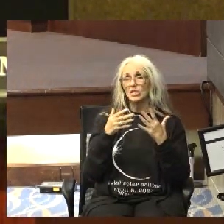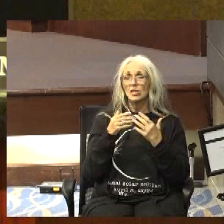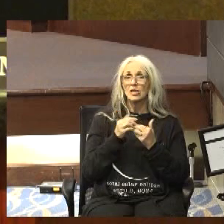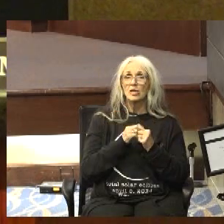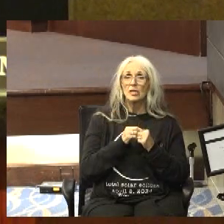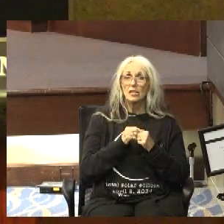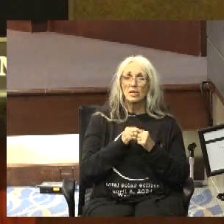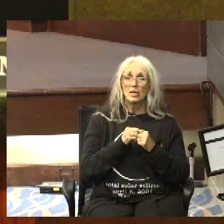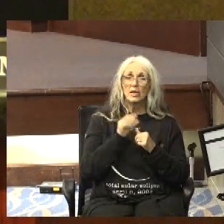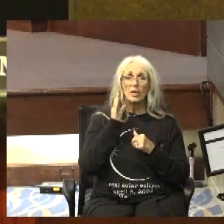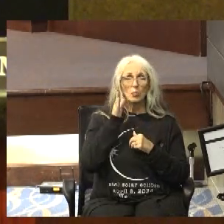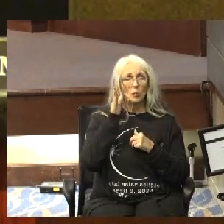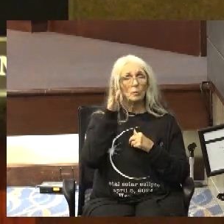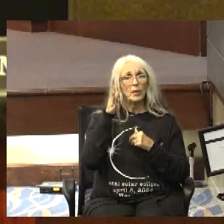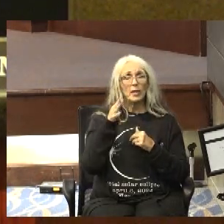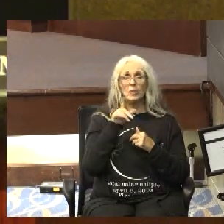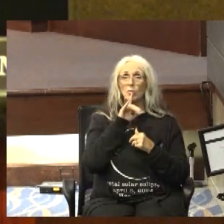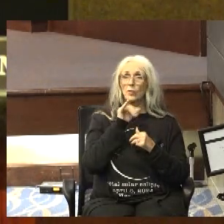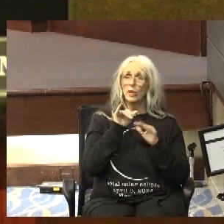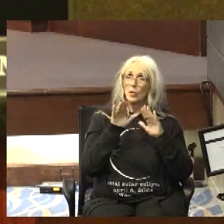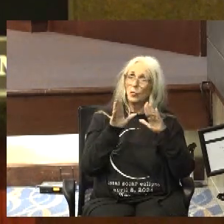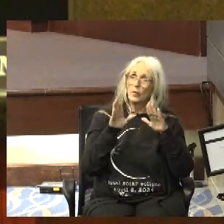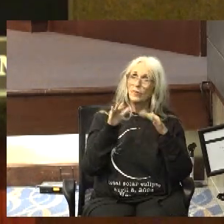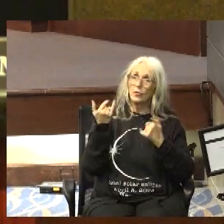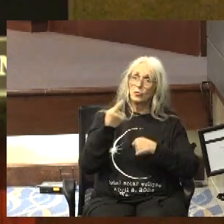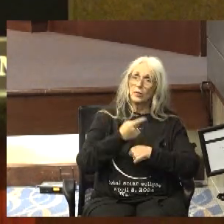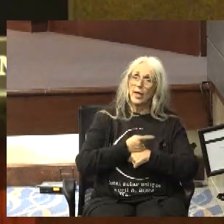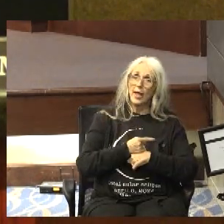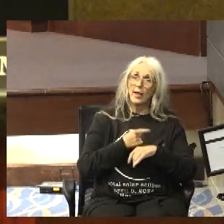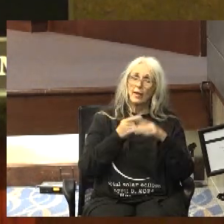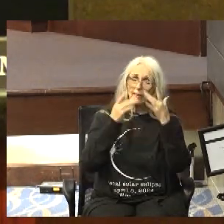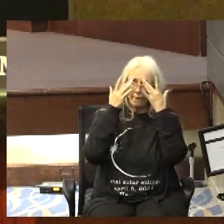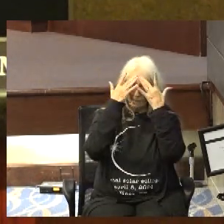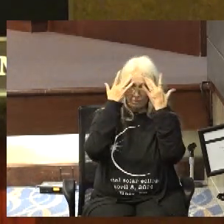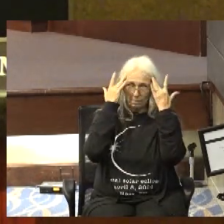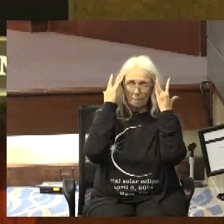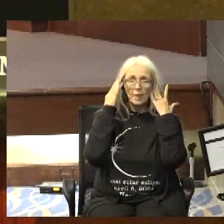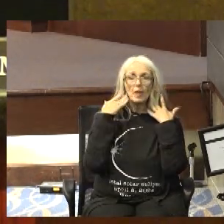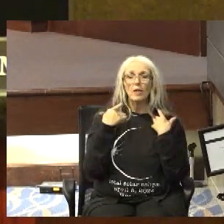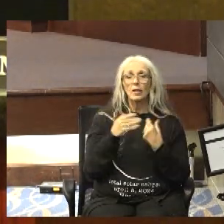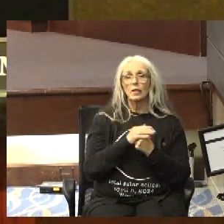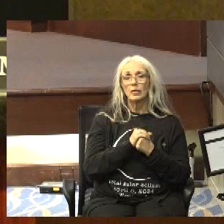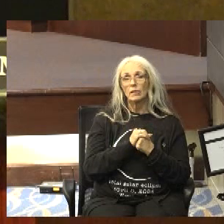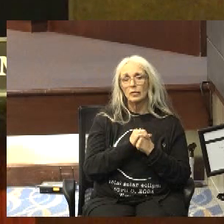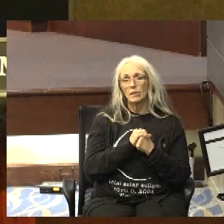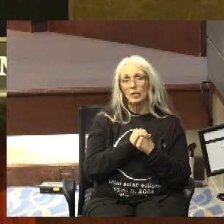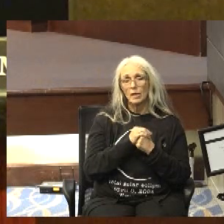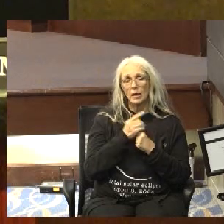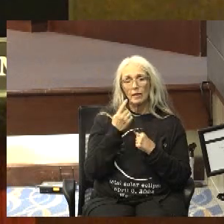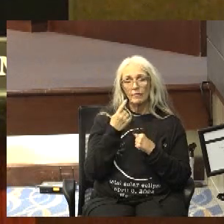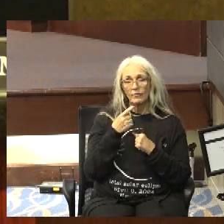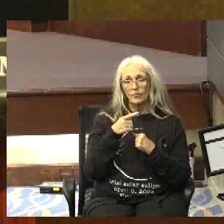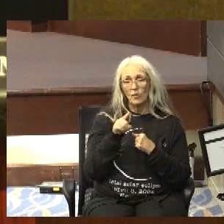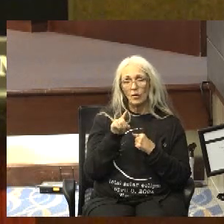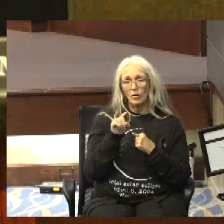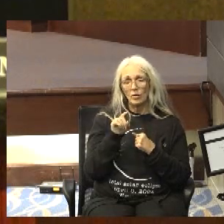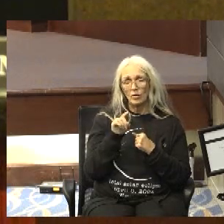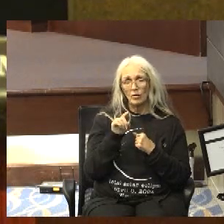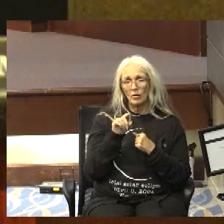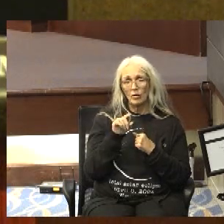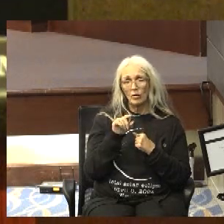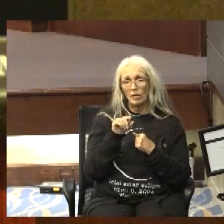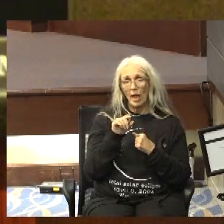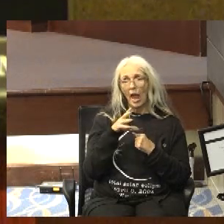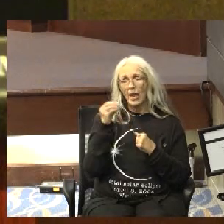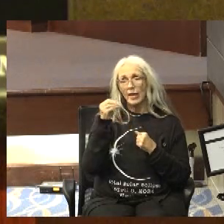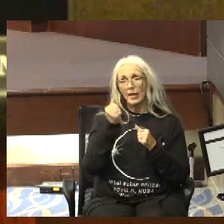finished product. It's going to be a really great day for our city and for our zoo lovers. So thank